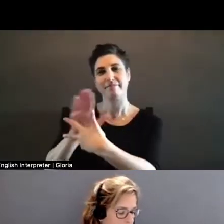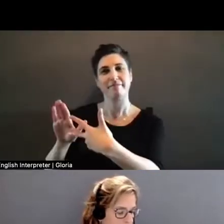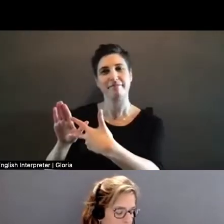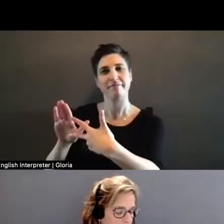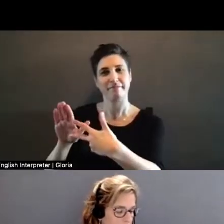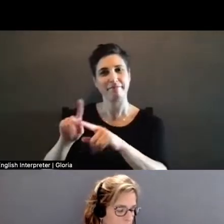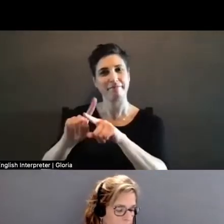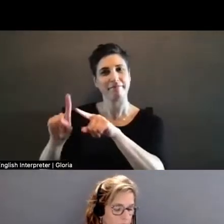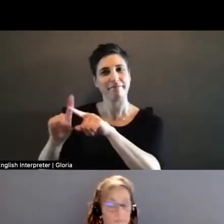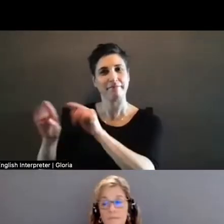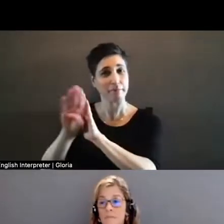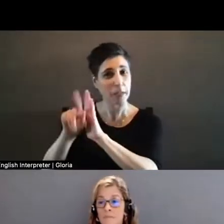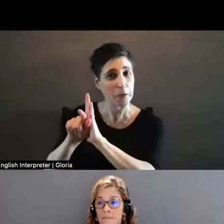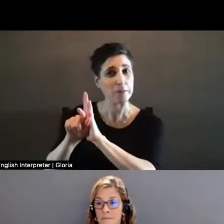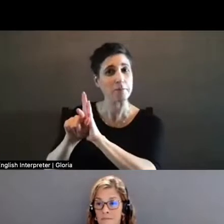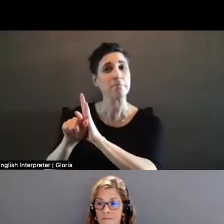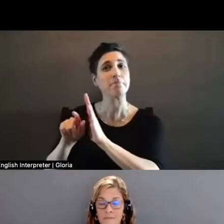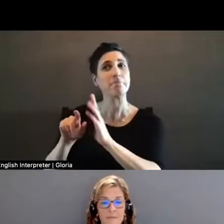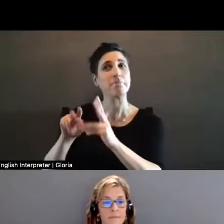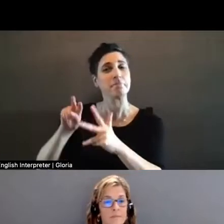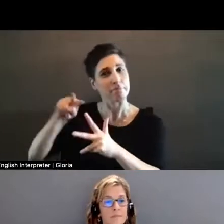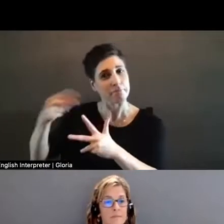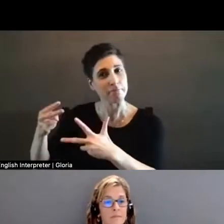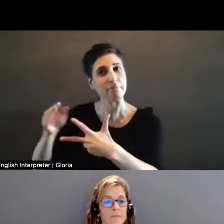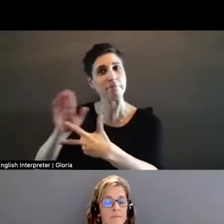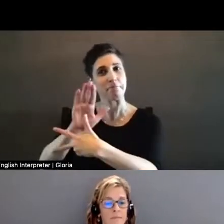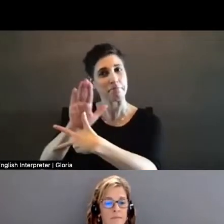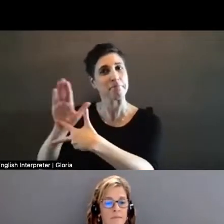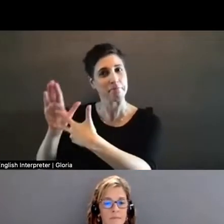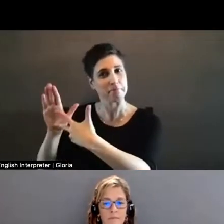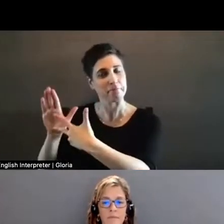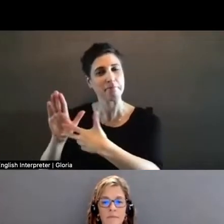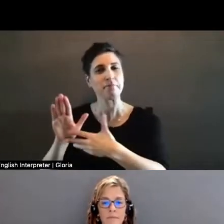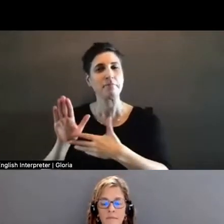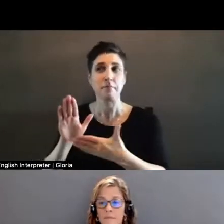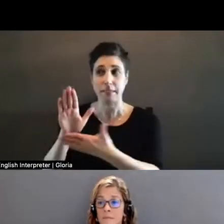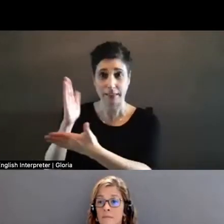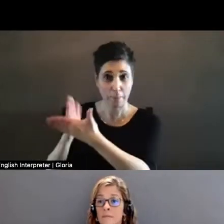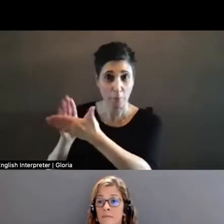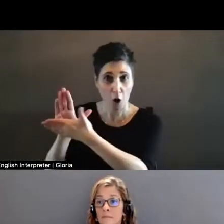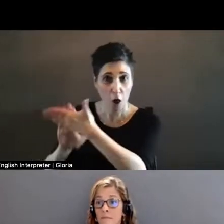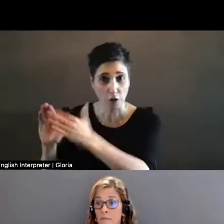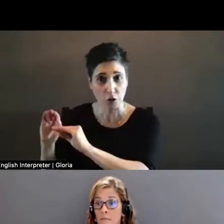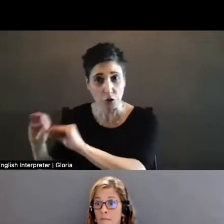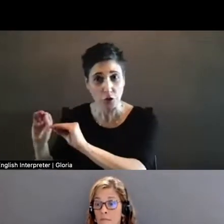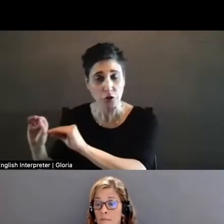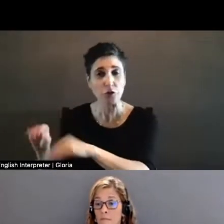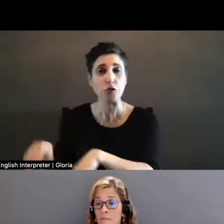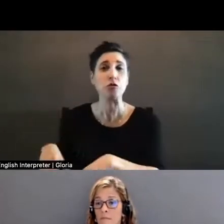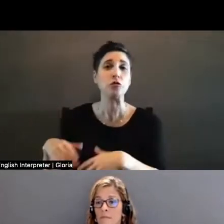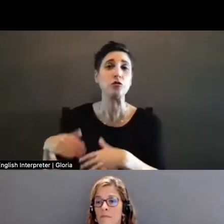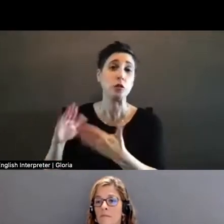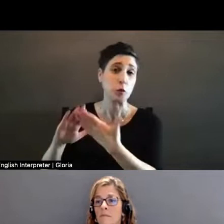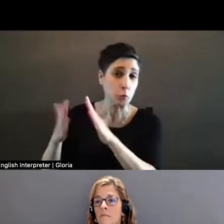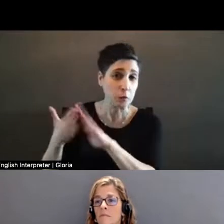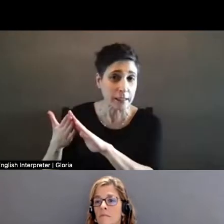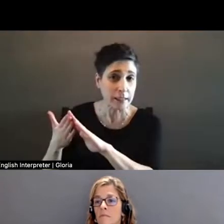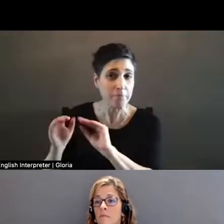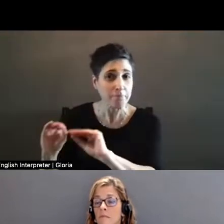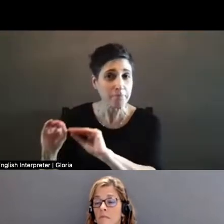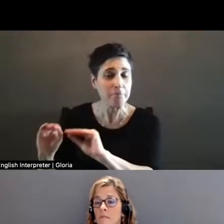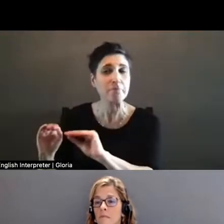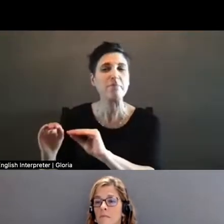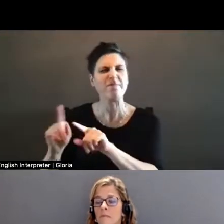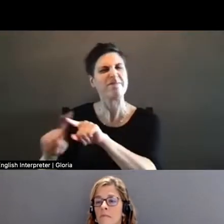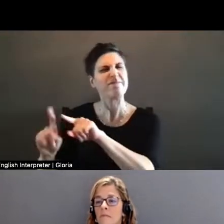this topic. College, community-based, and Summers at the network. So it should be a very interesting